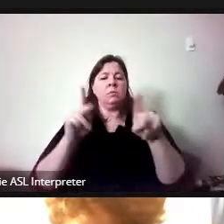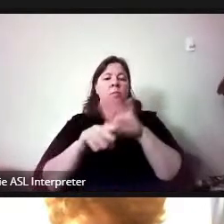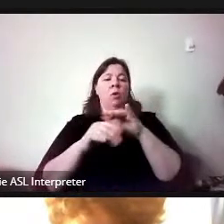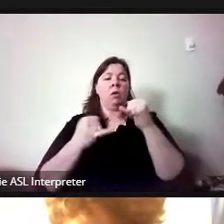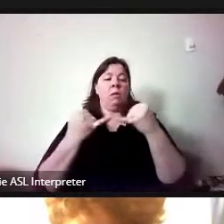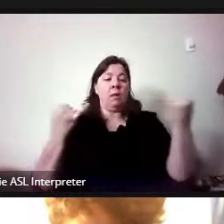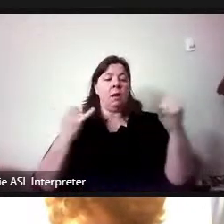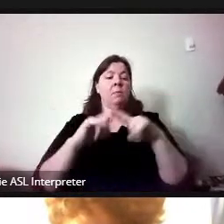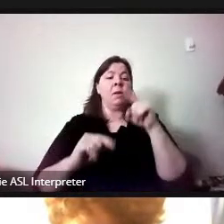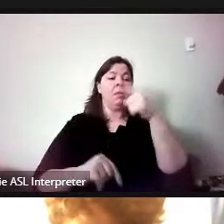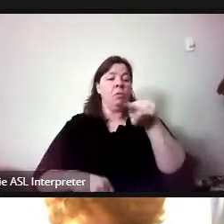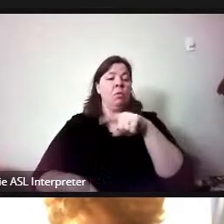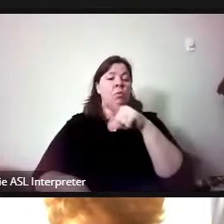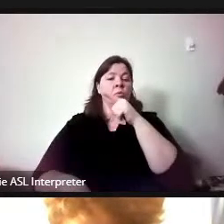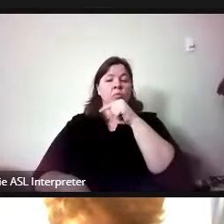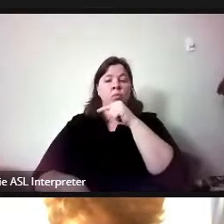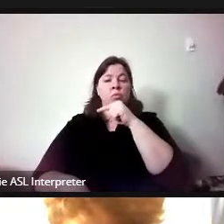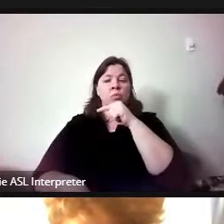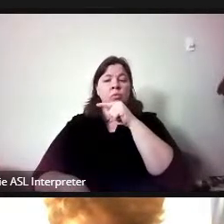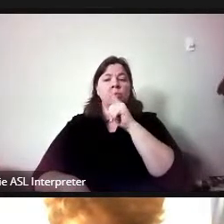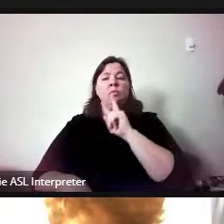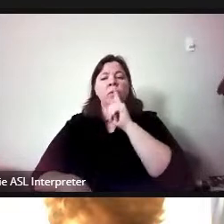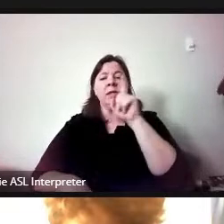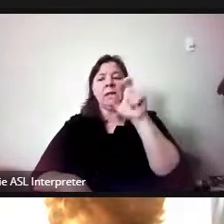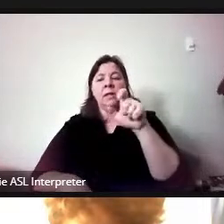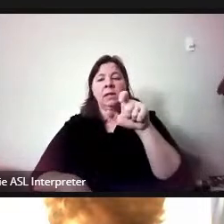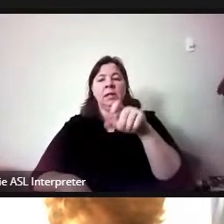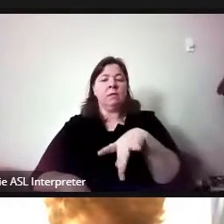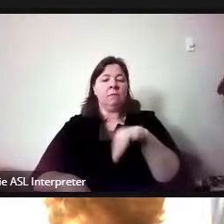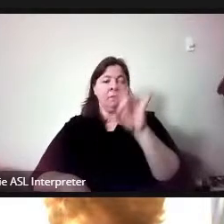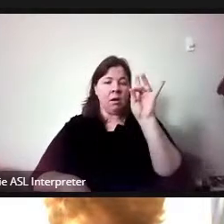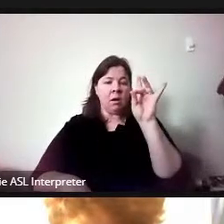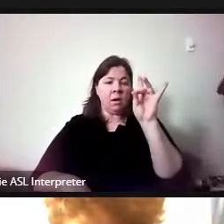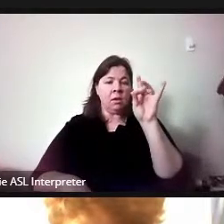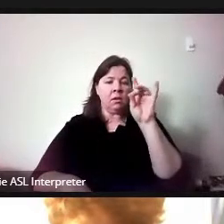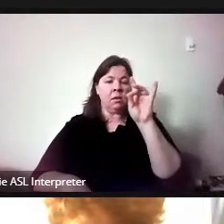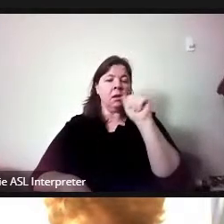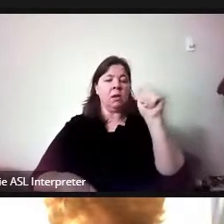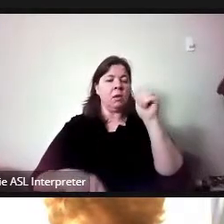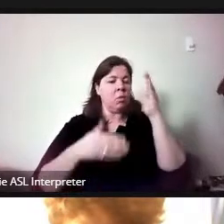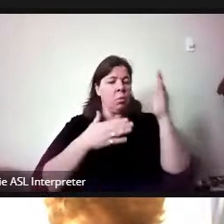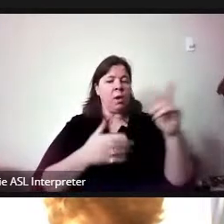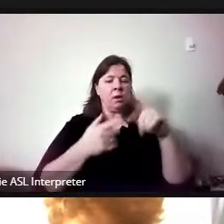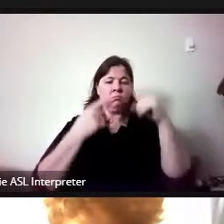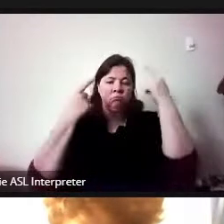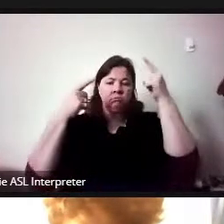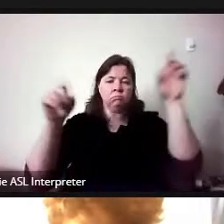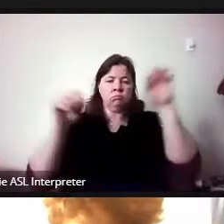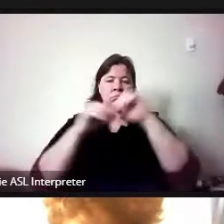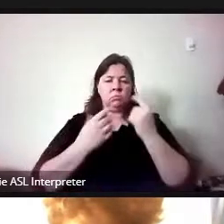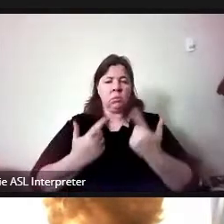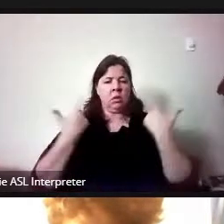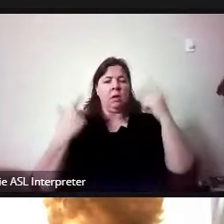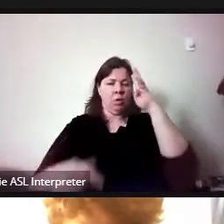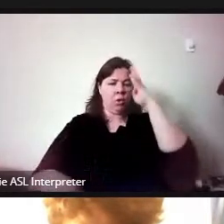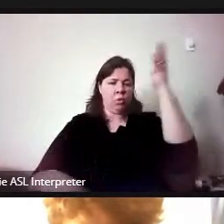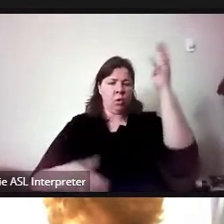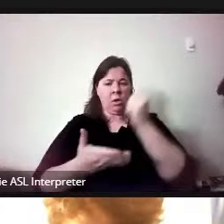who just need to find a way to succeed in life, to create